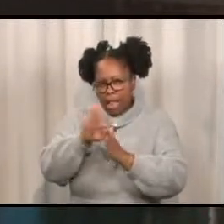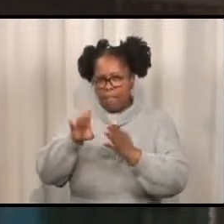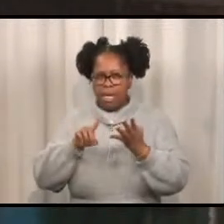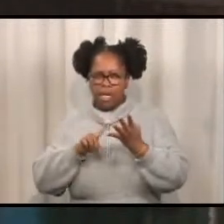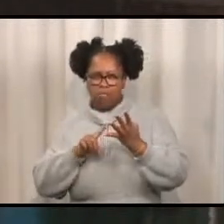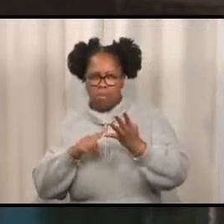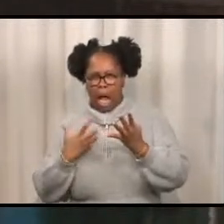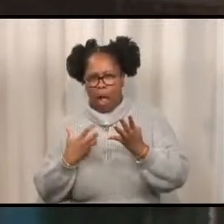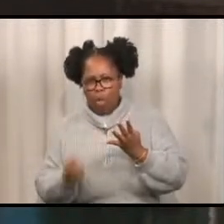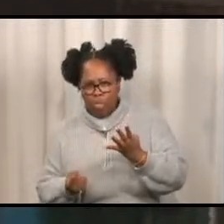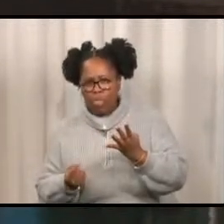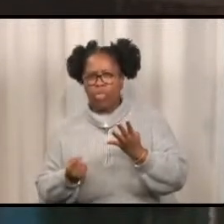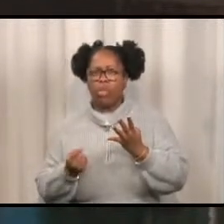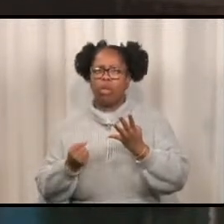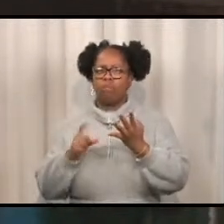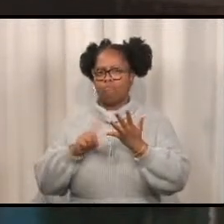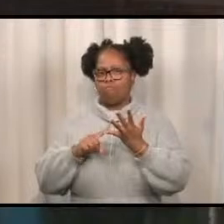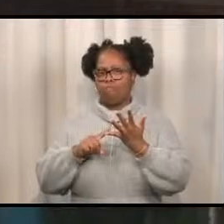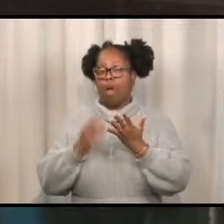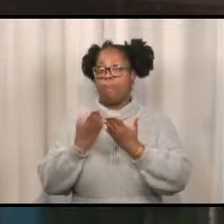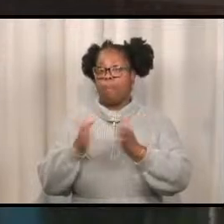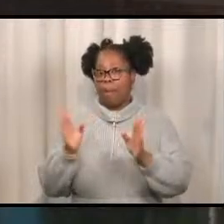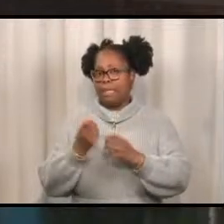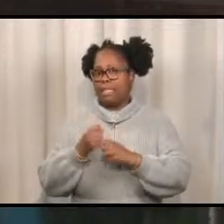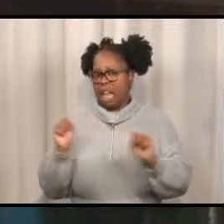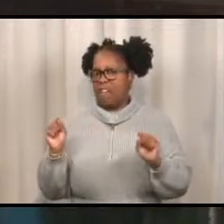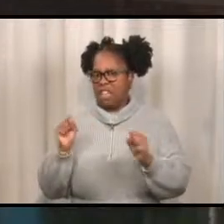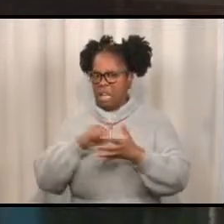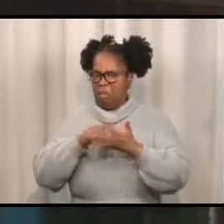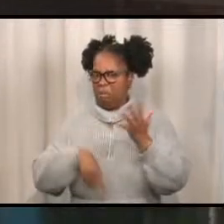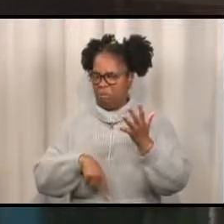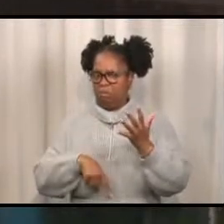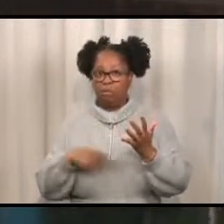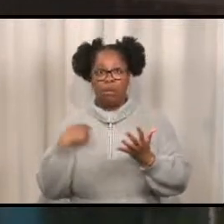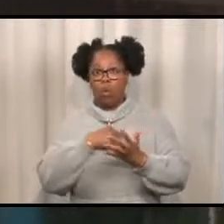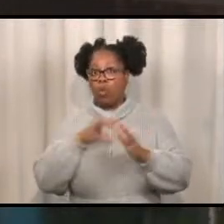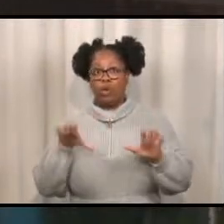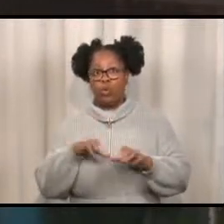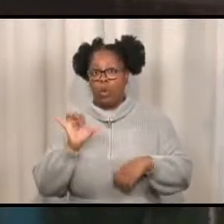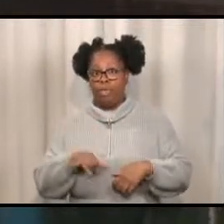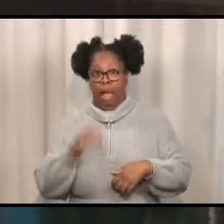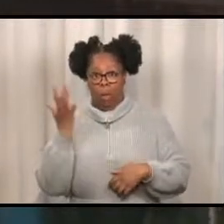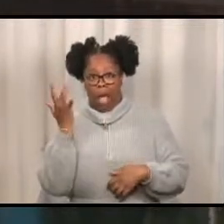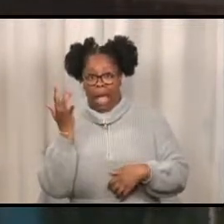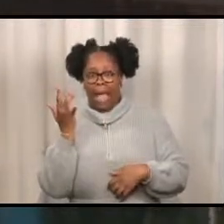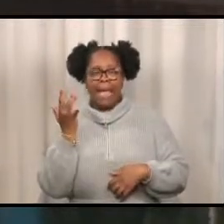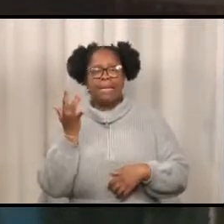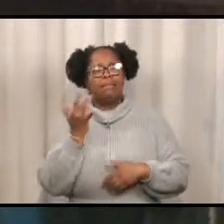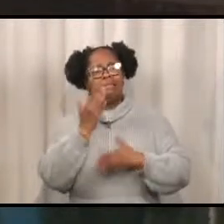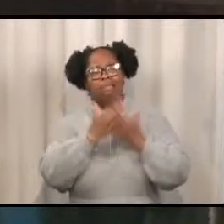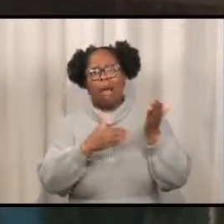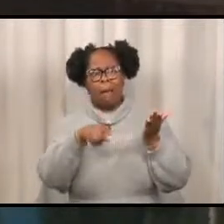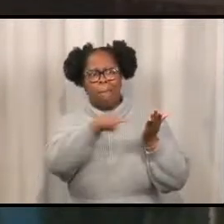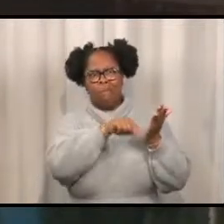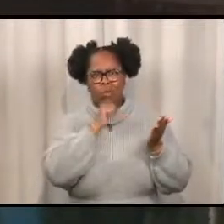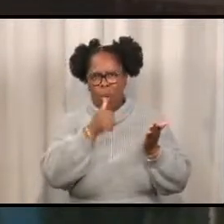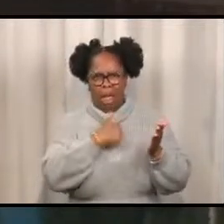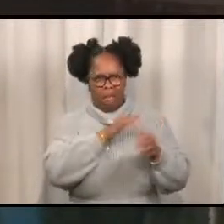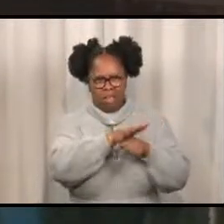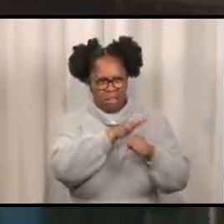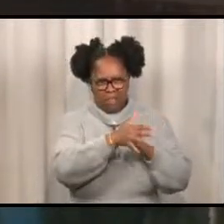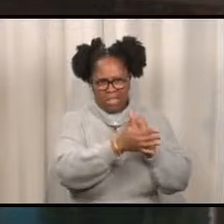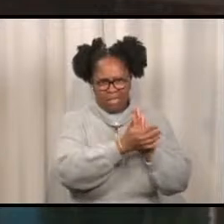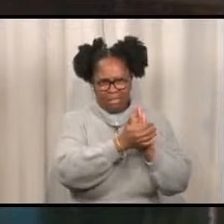health, and also public safety. So we're doing all this in an effort to close those skills gaps, facilitate access to